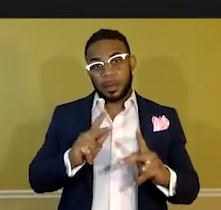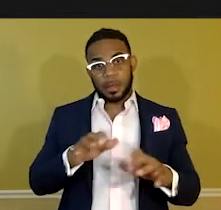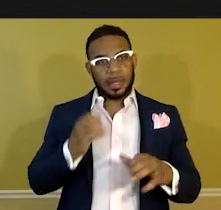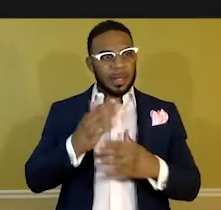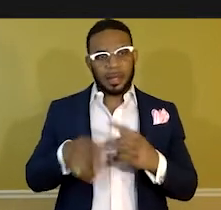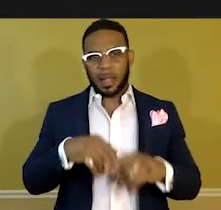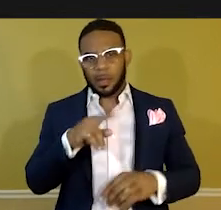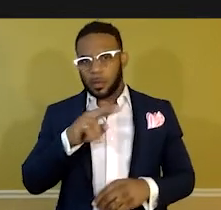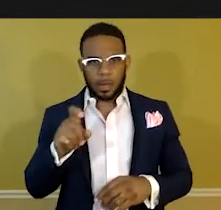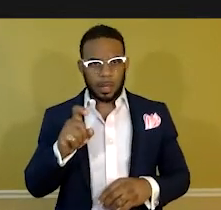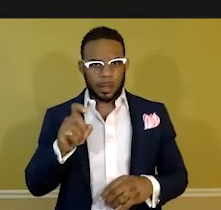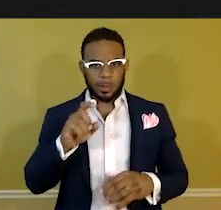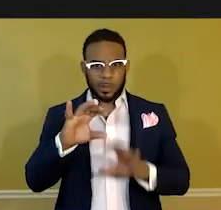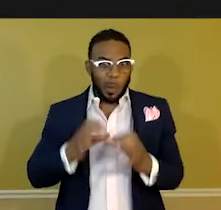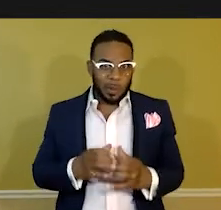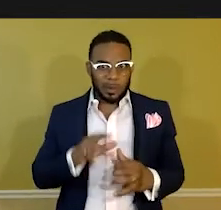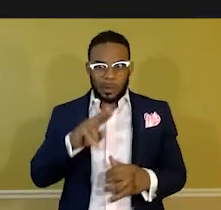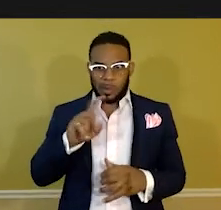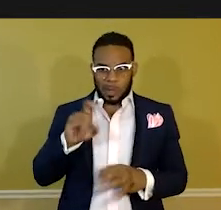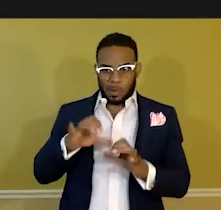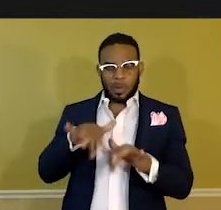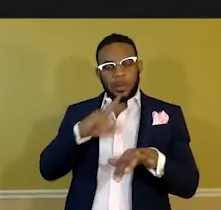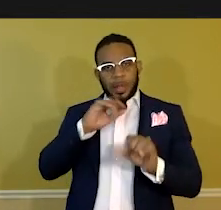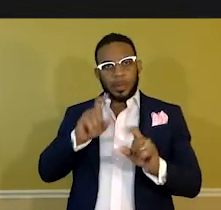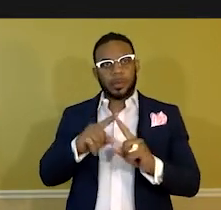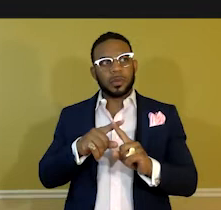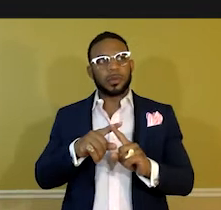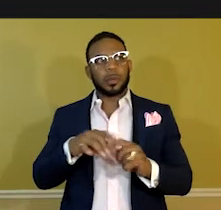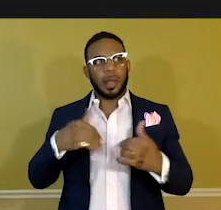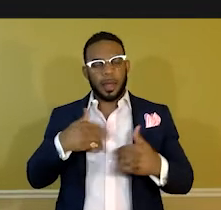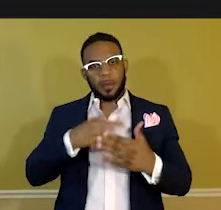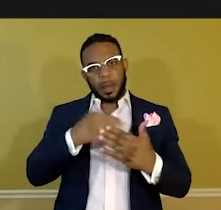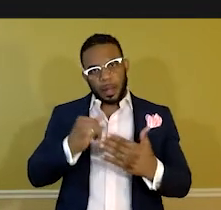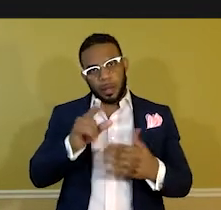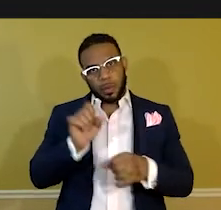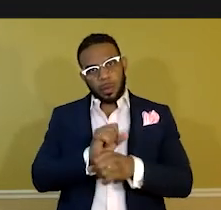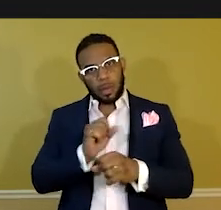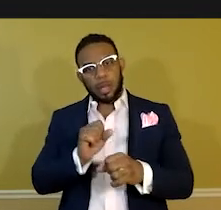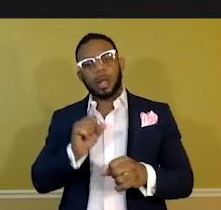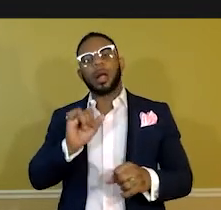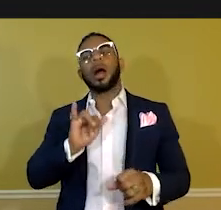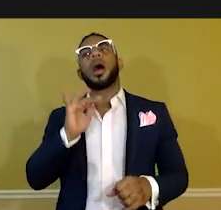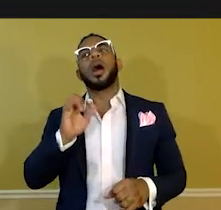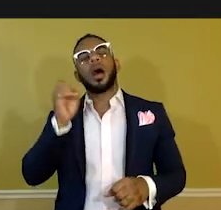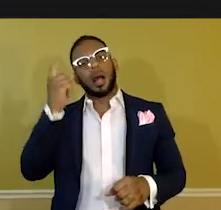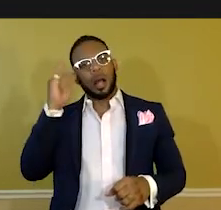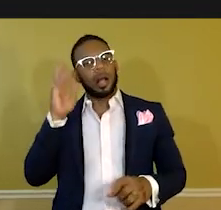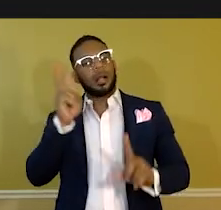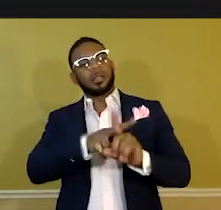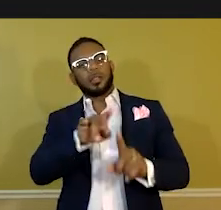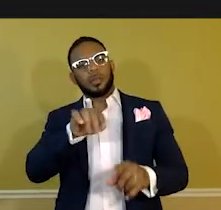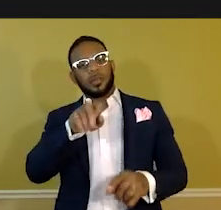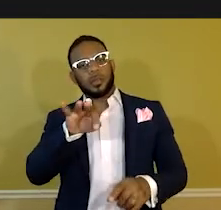some sort of UX course and in that UX course, you should be able to have projects that you walk away with and be able to put into your